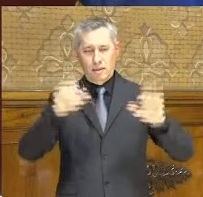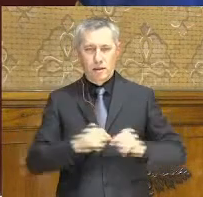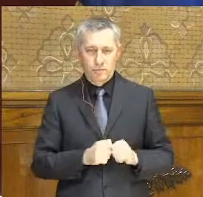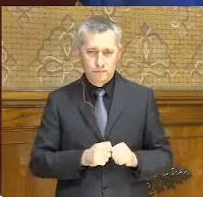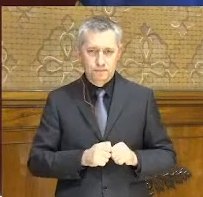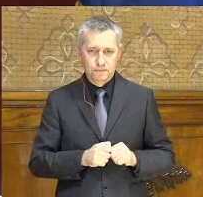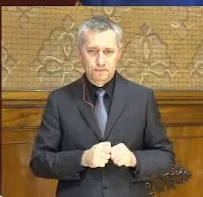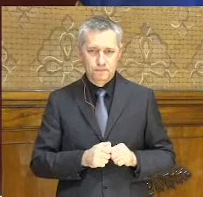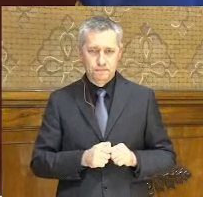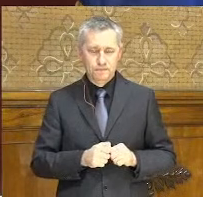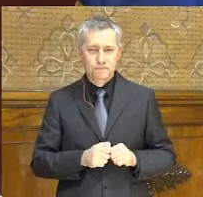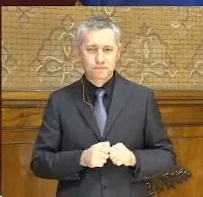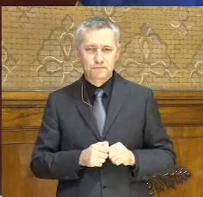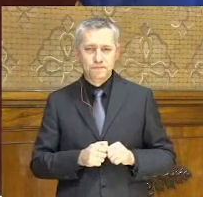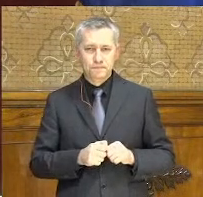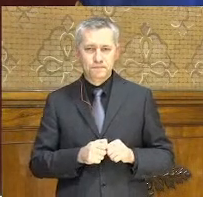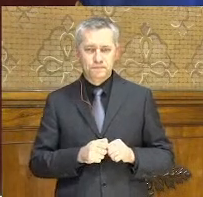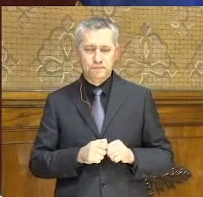Freedom.